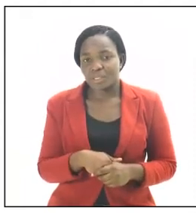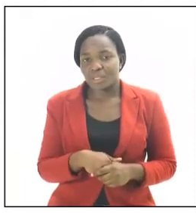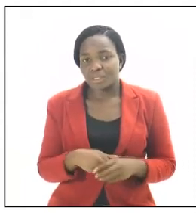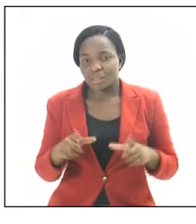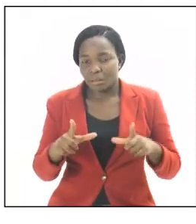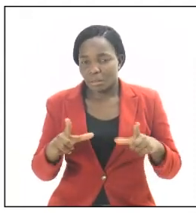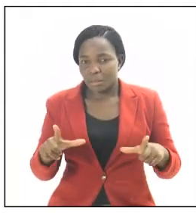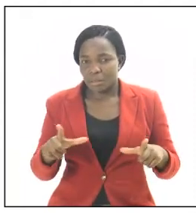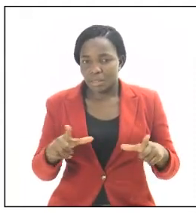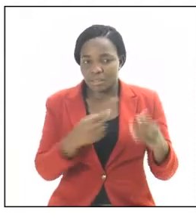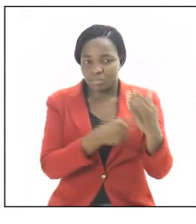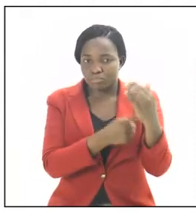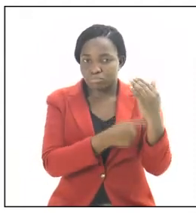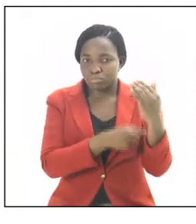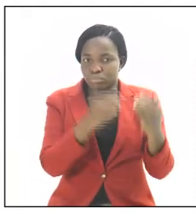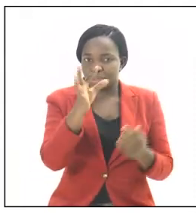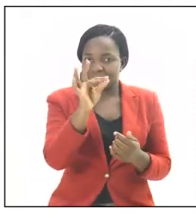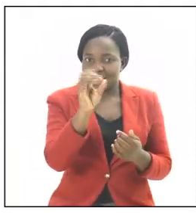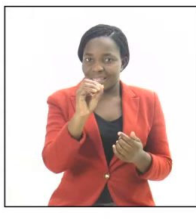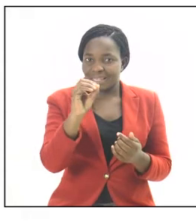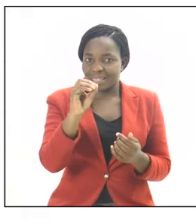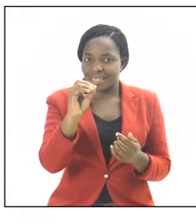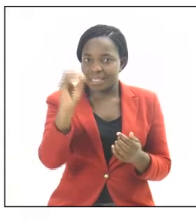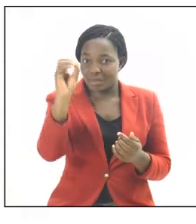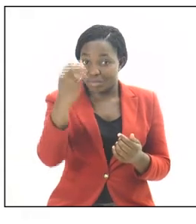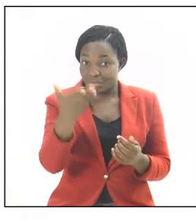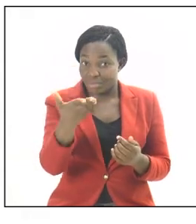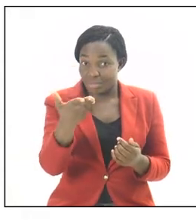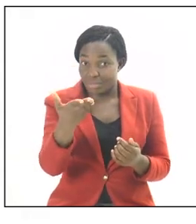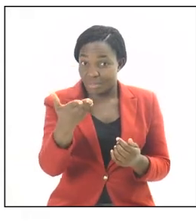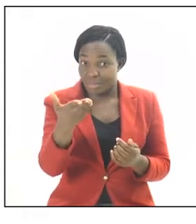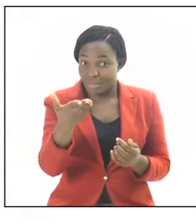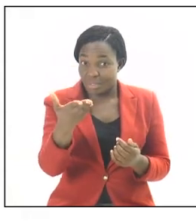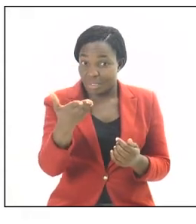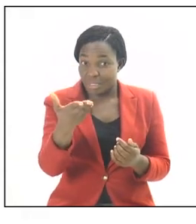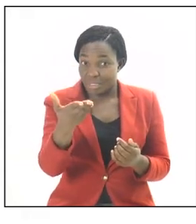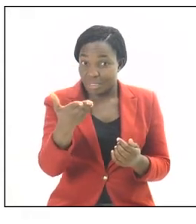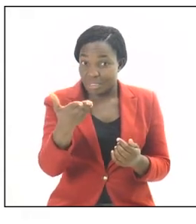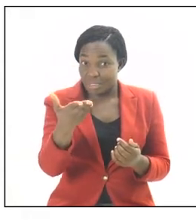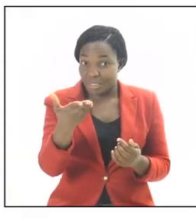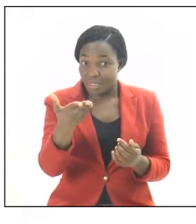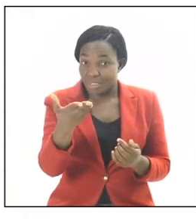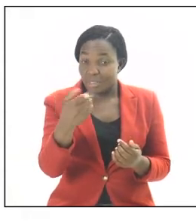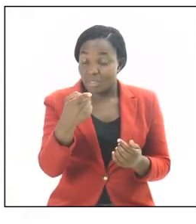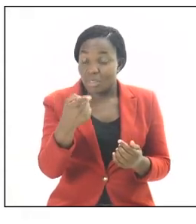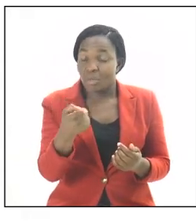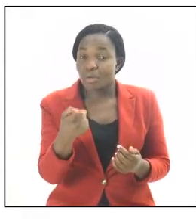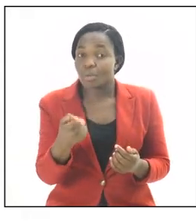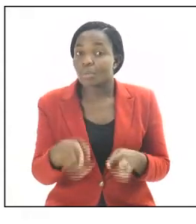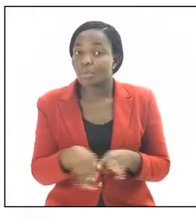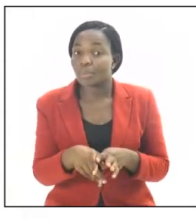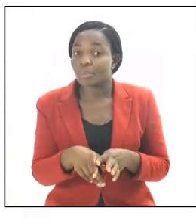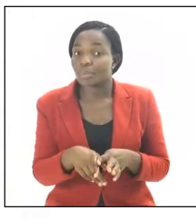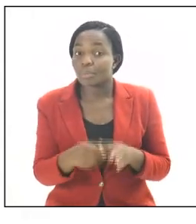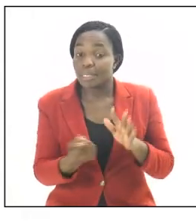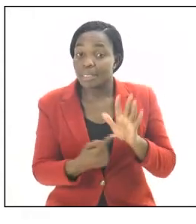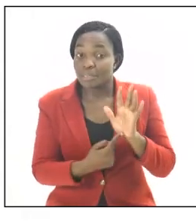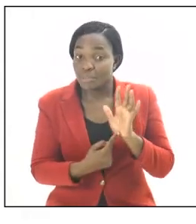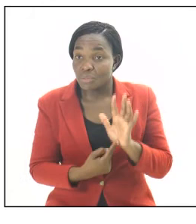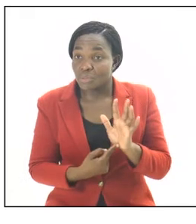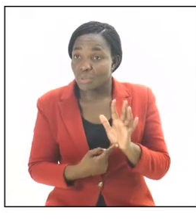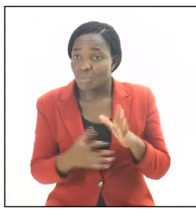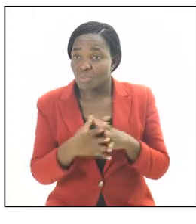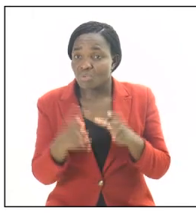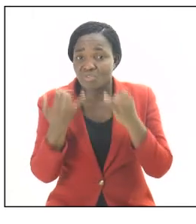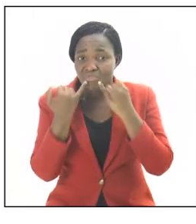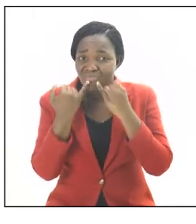9 centimeters, right? It is always a good idea to work out the diagram and show as much